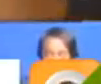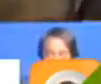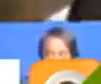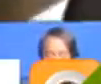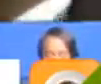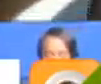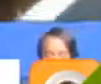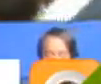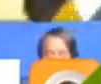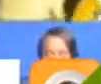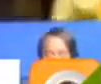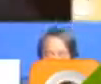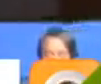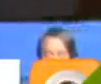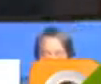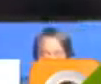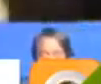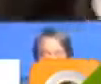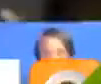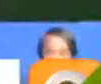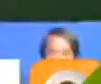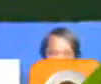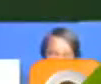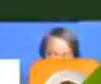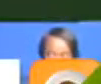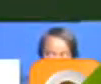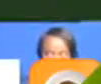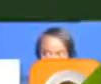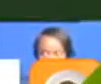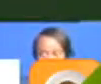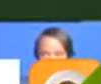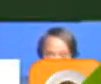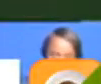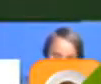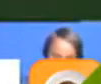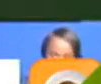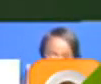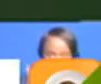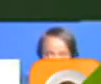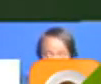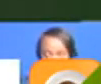senators in the house. Our senators.